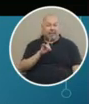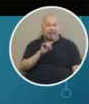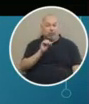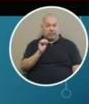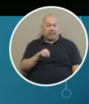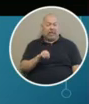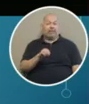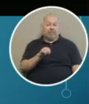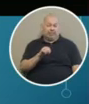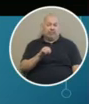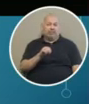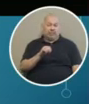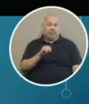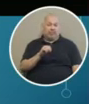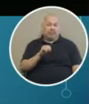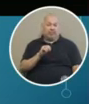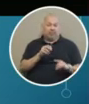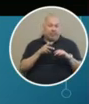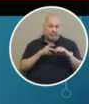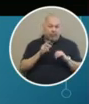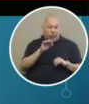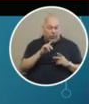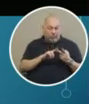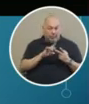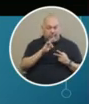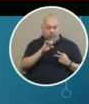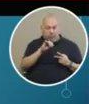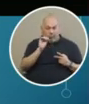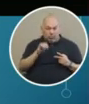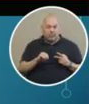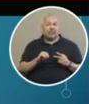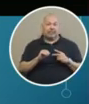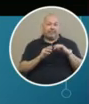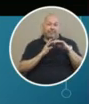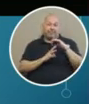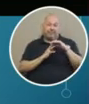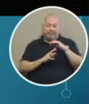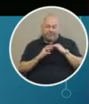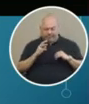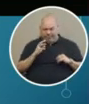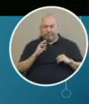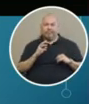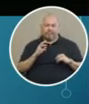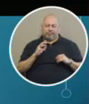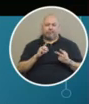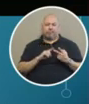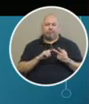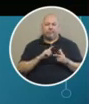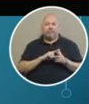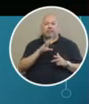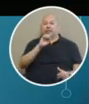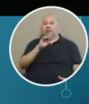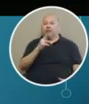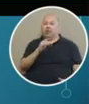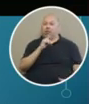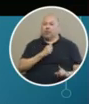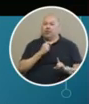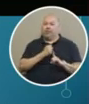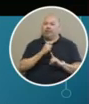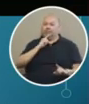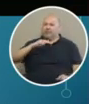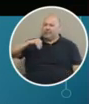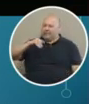58% reduction in personal vehicles and a 71% reduction in pedestrians. Cargo at this time has not yet been affected,